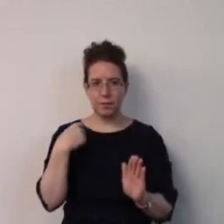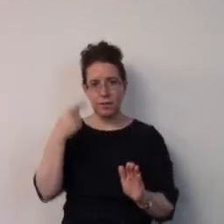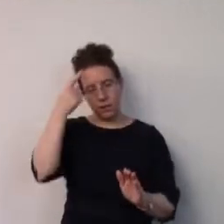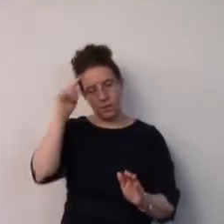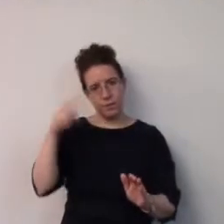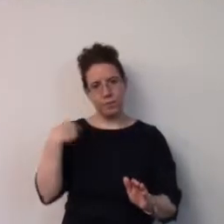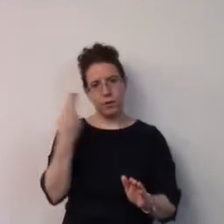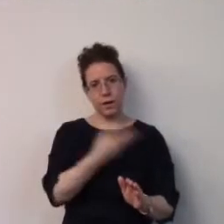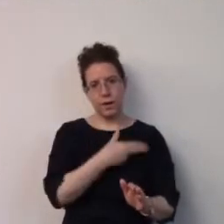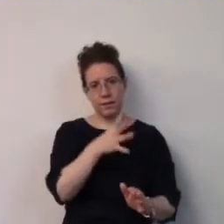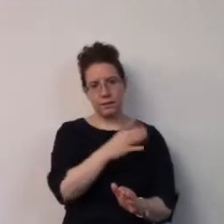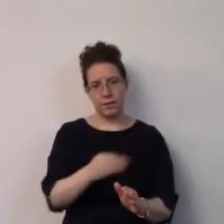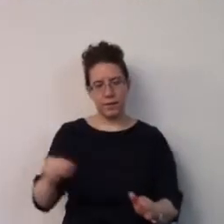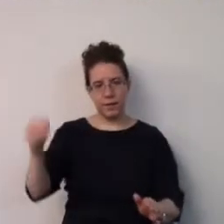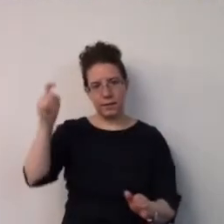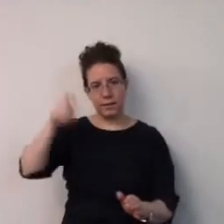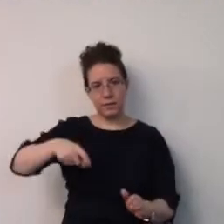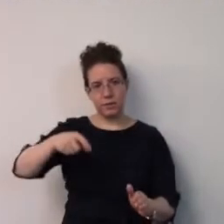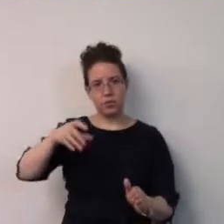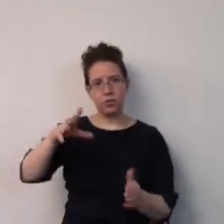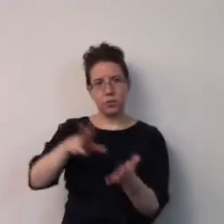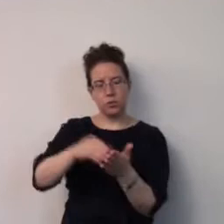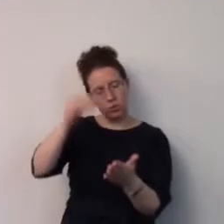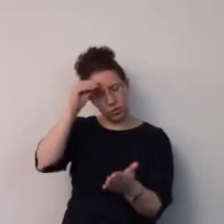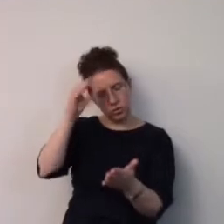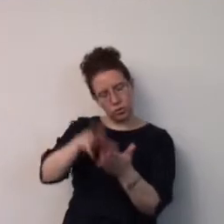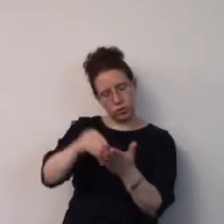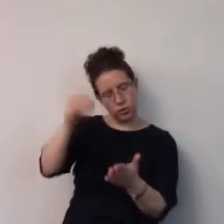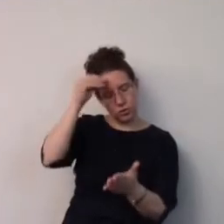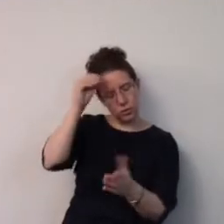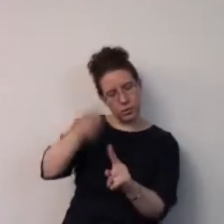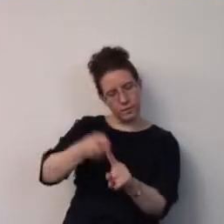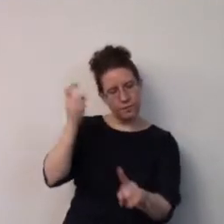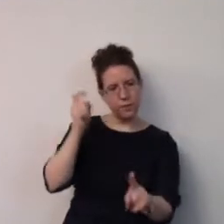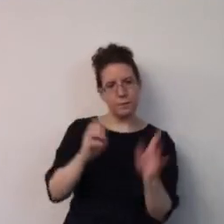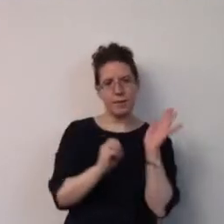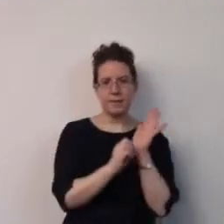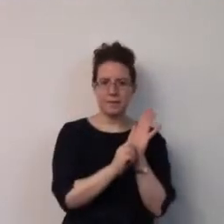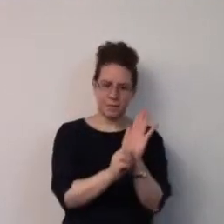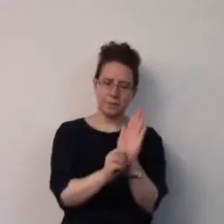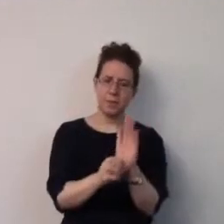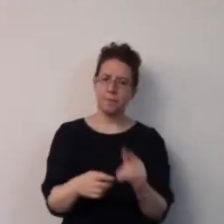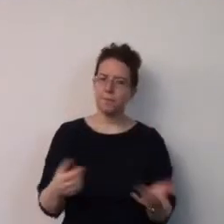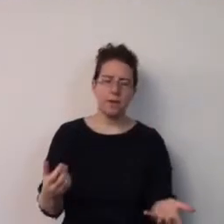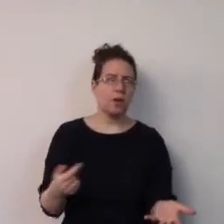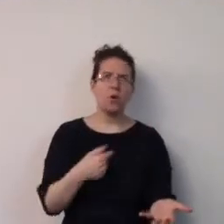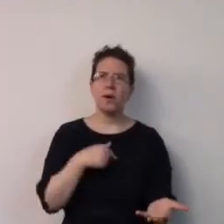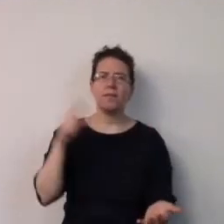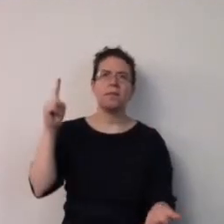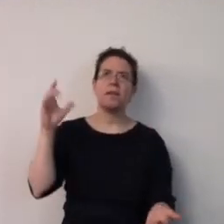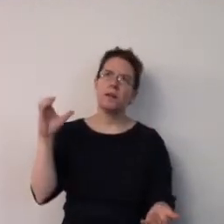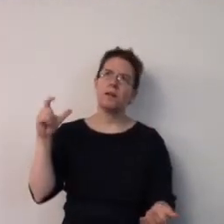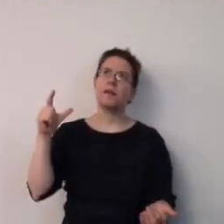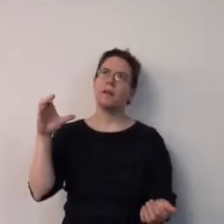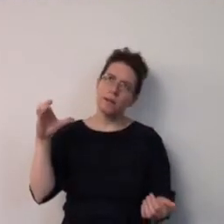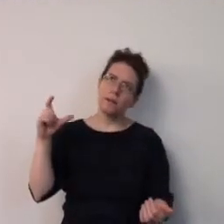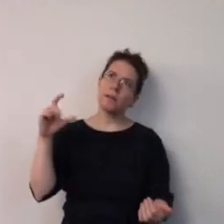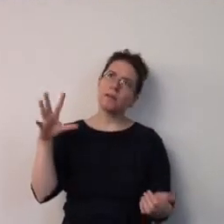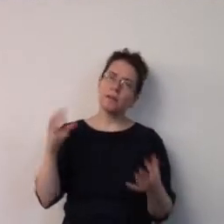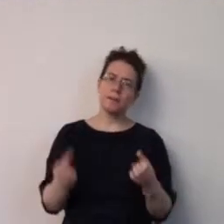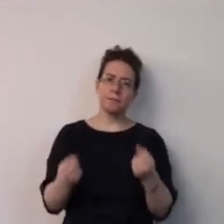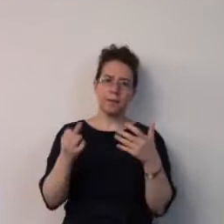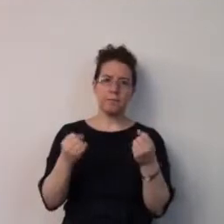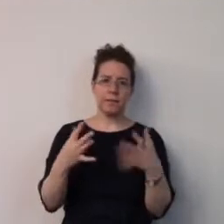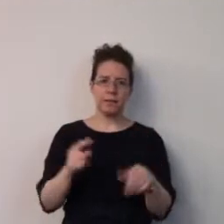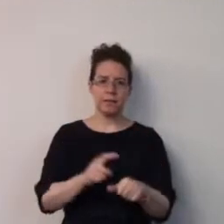They're forsaking God. They're forgetting who He was and following after idols and all of that stuff and